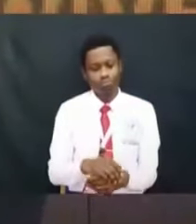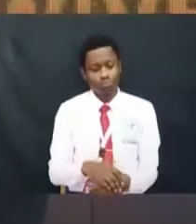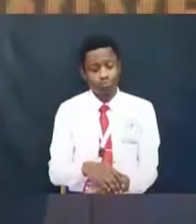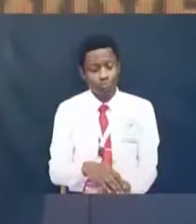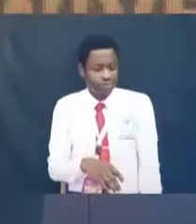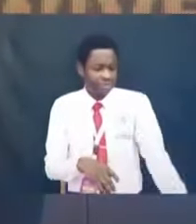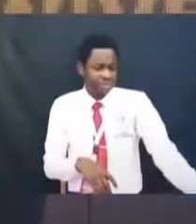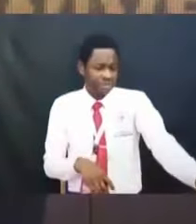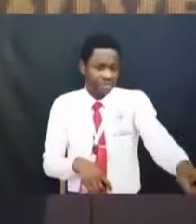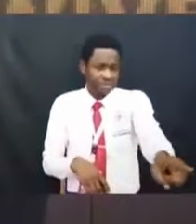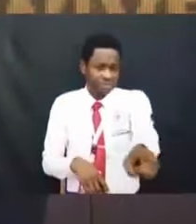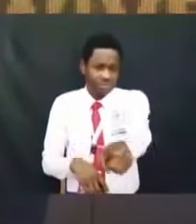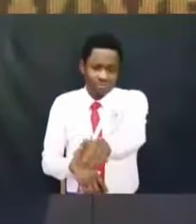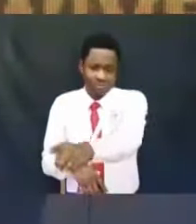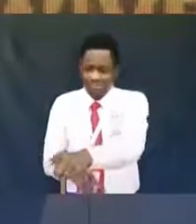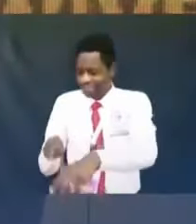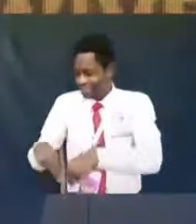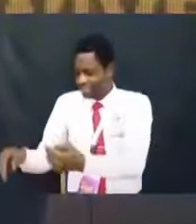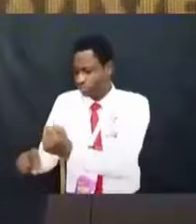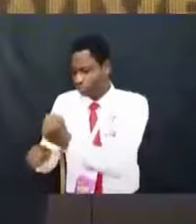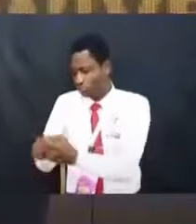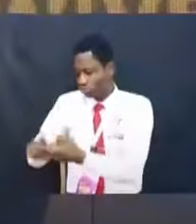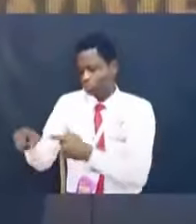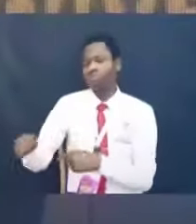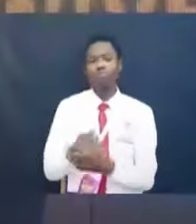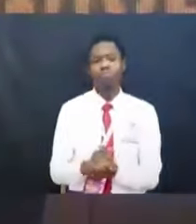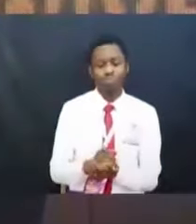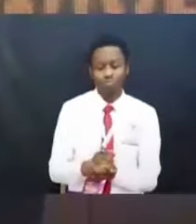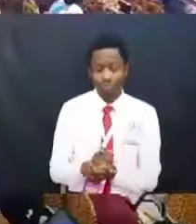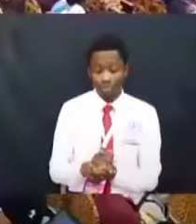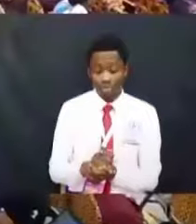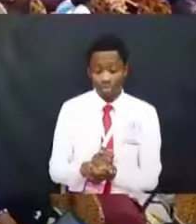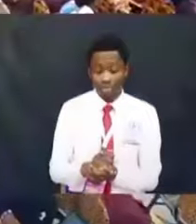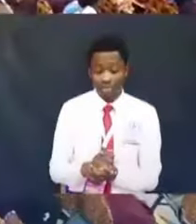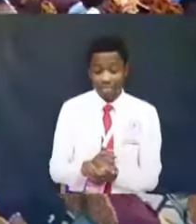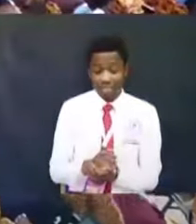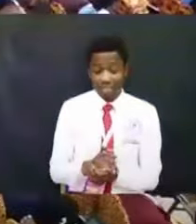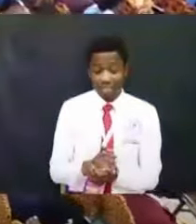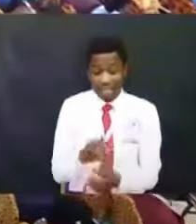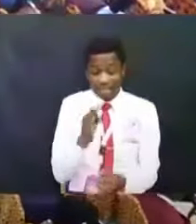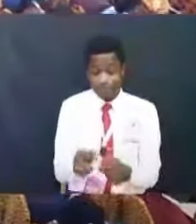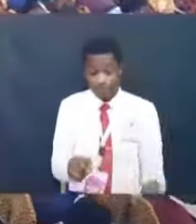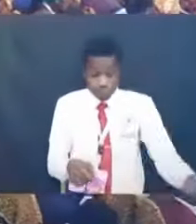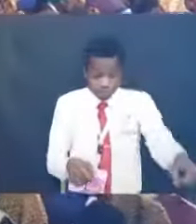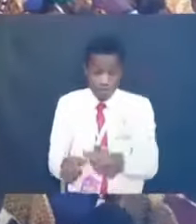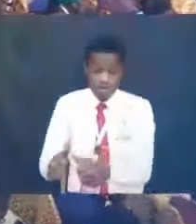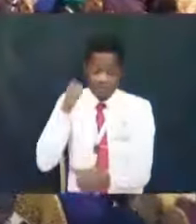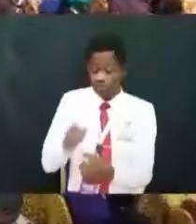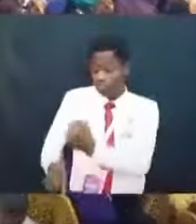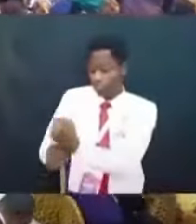withheld it. But once they gave, then they supported his kingdom. People talk about